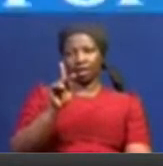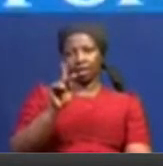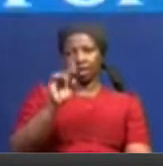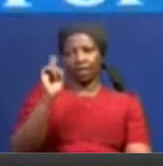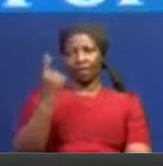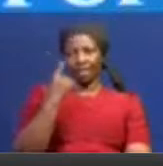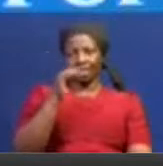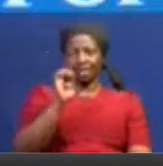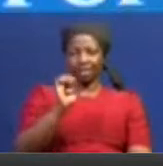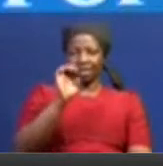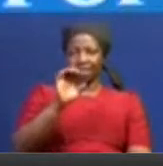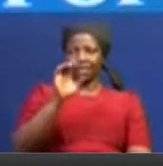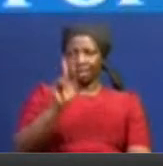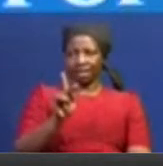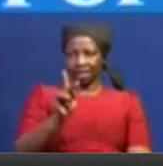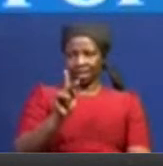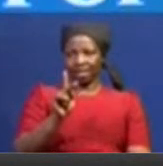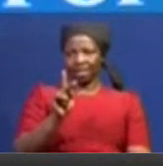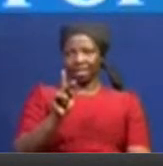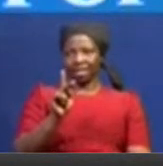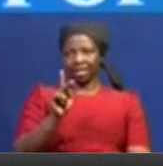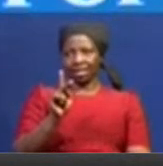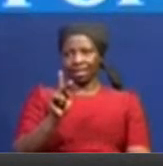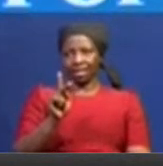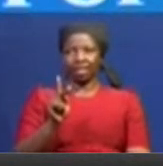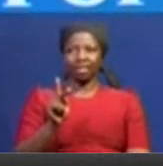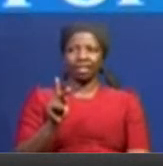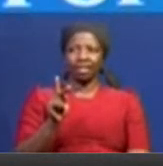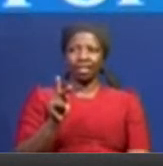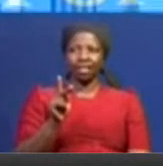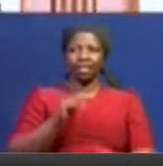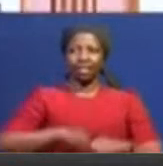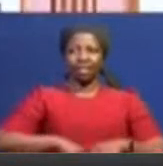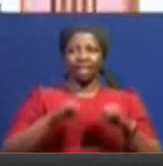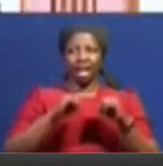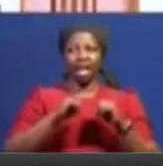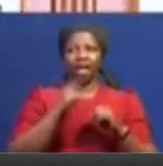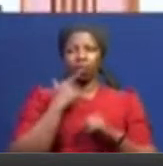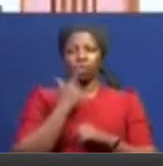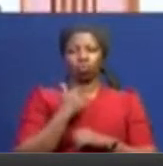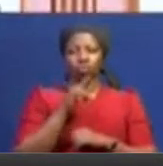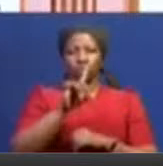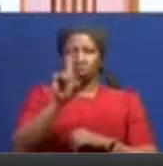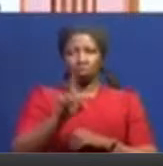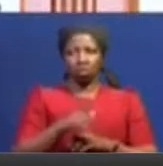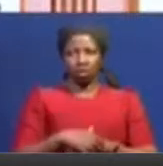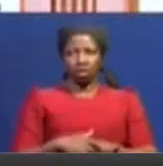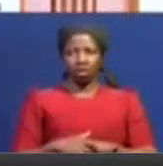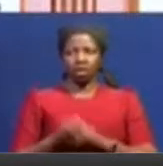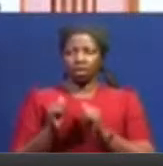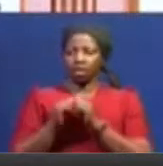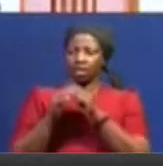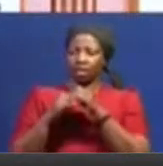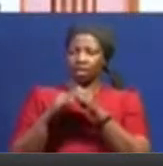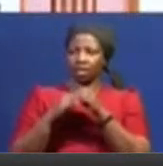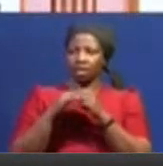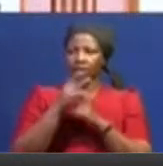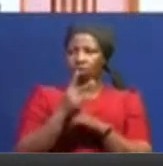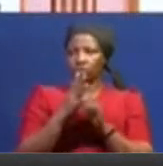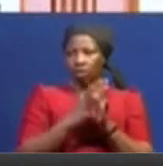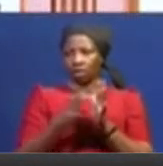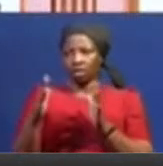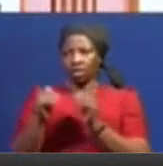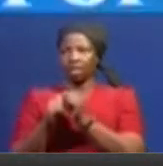in the post-multi, after the return of multi. No, in 1992. 1992,